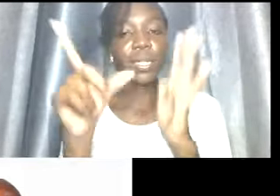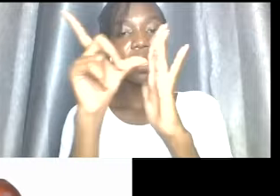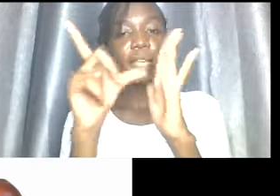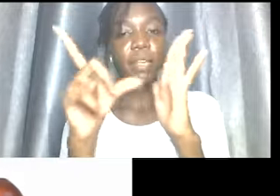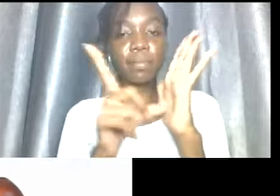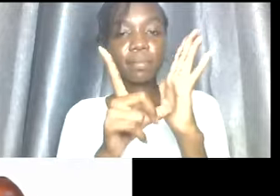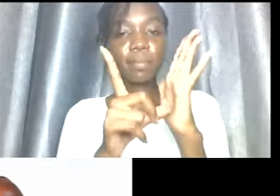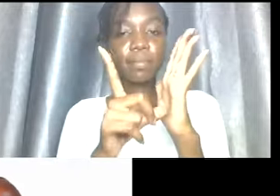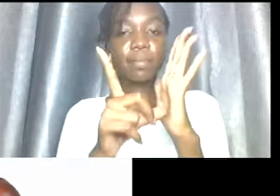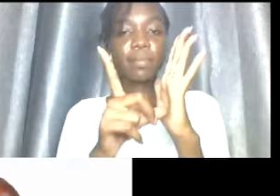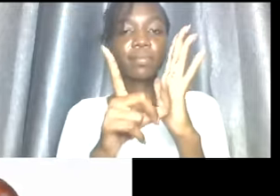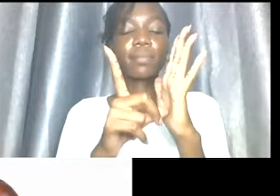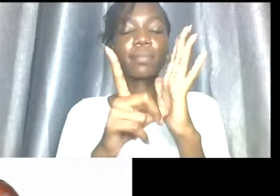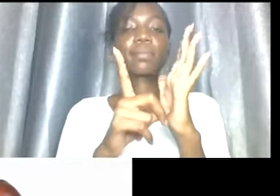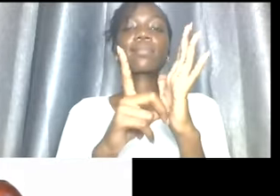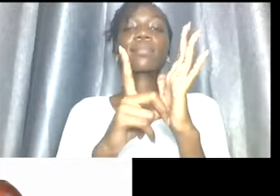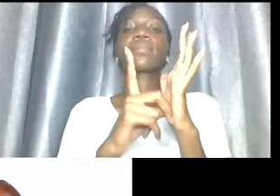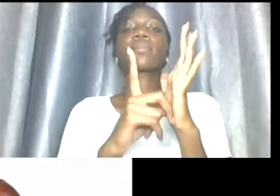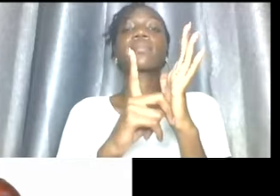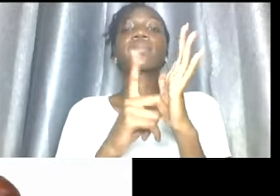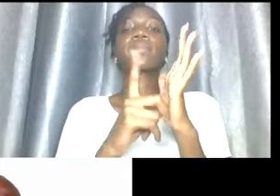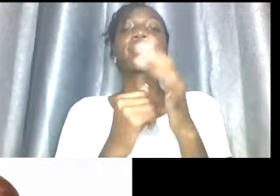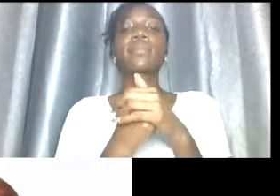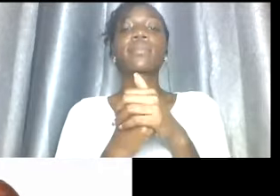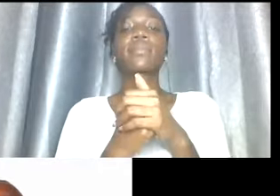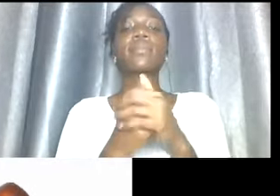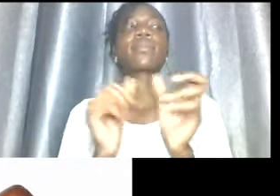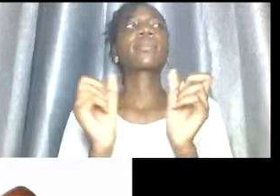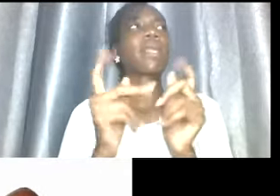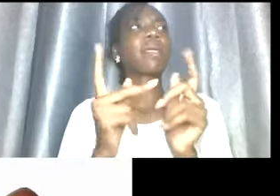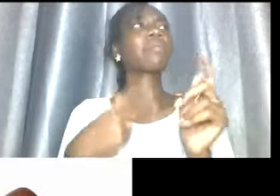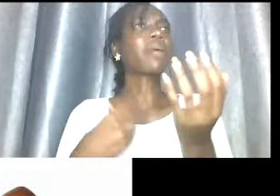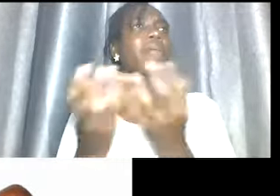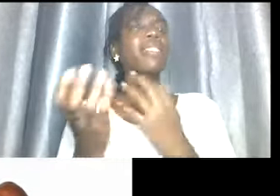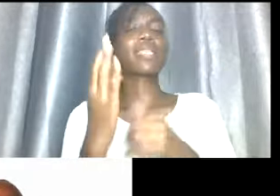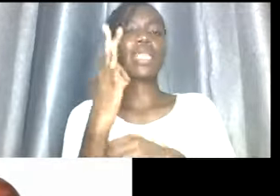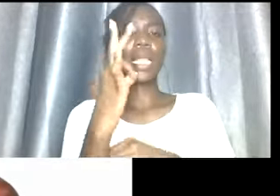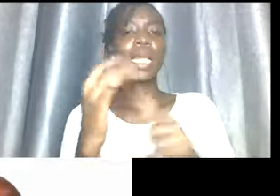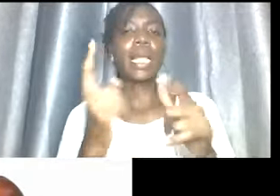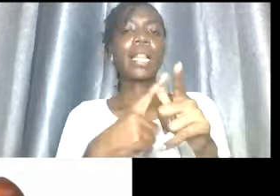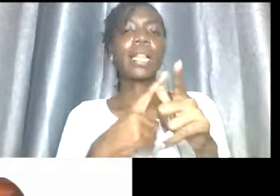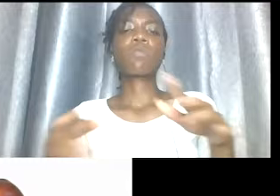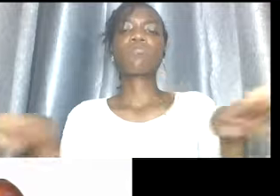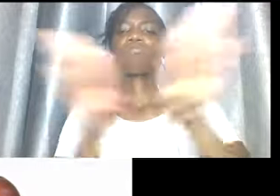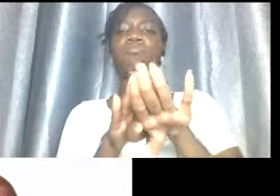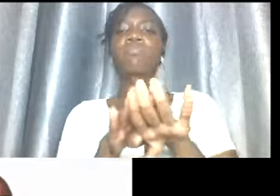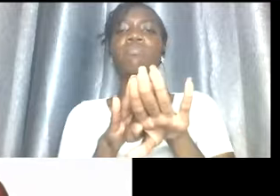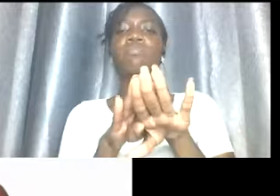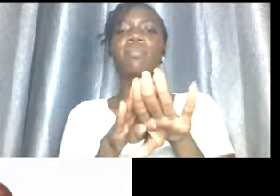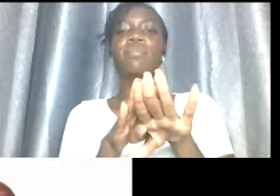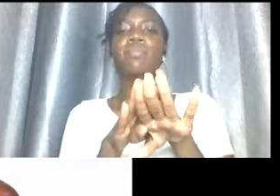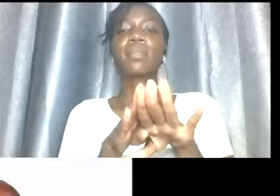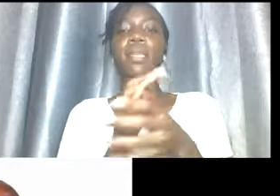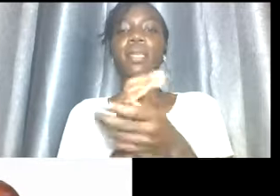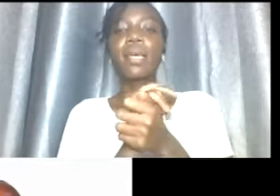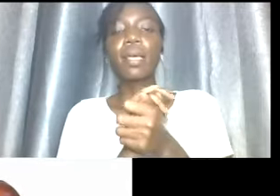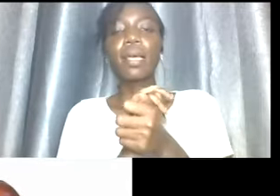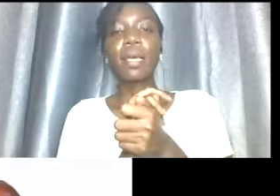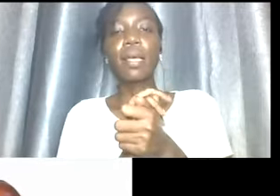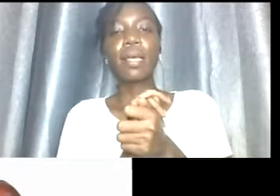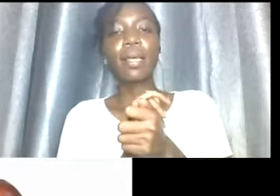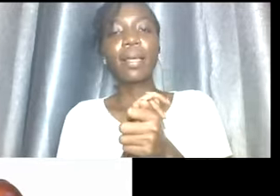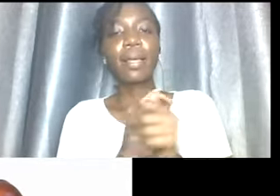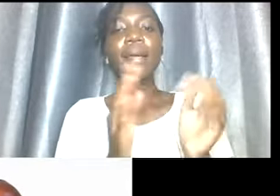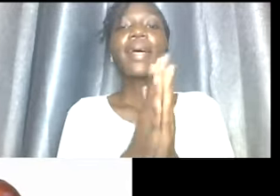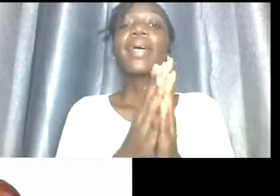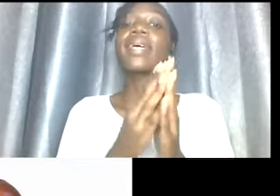I ran 3 businesses and I had to close down. And the lesson I learned